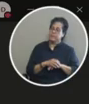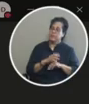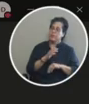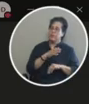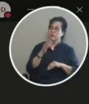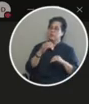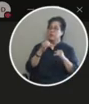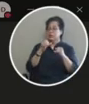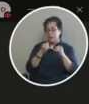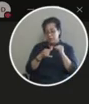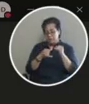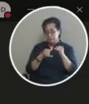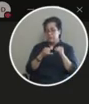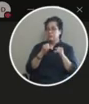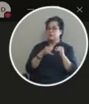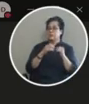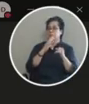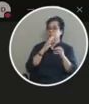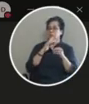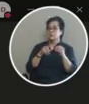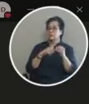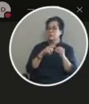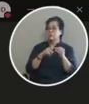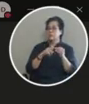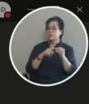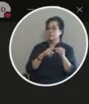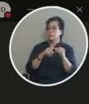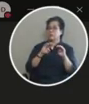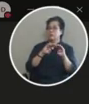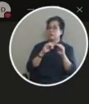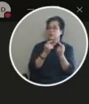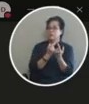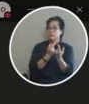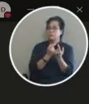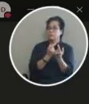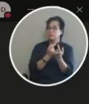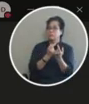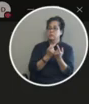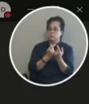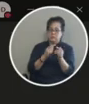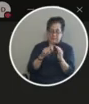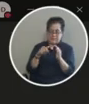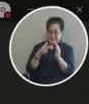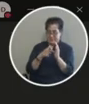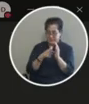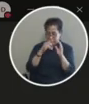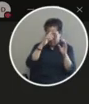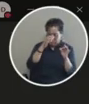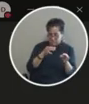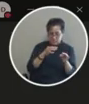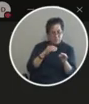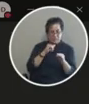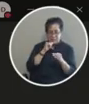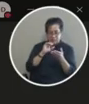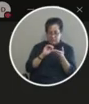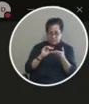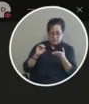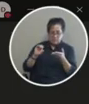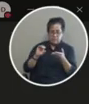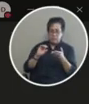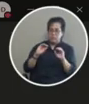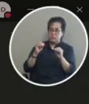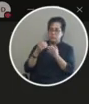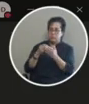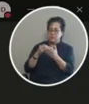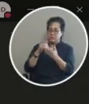The last thing I wanted to talk about is that the council in this action did not allocate any